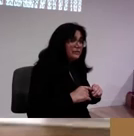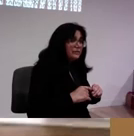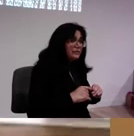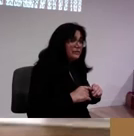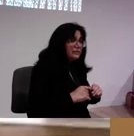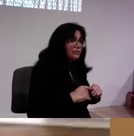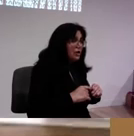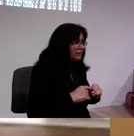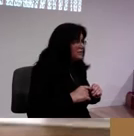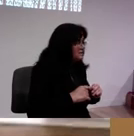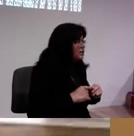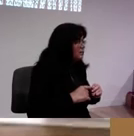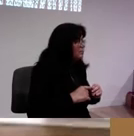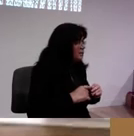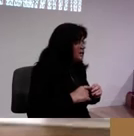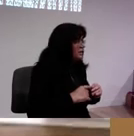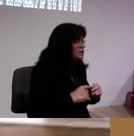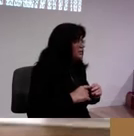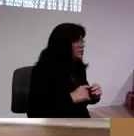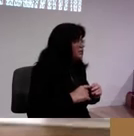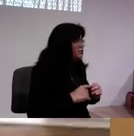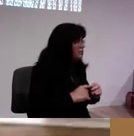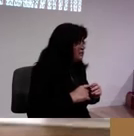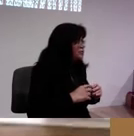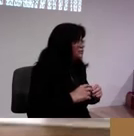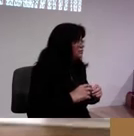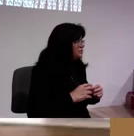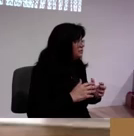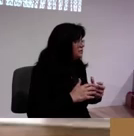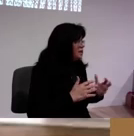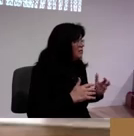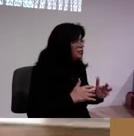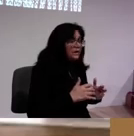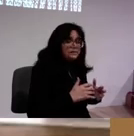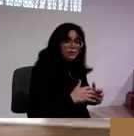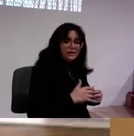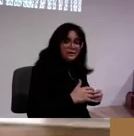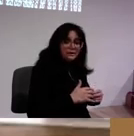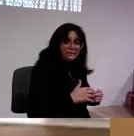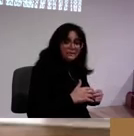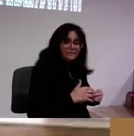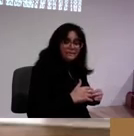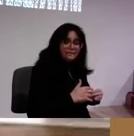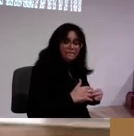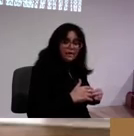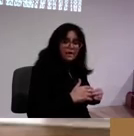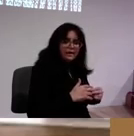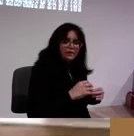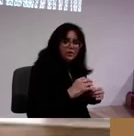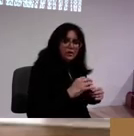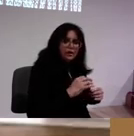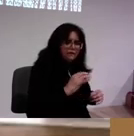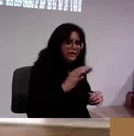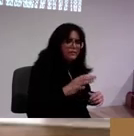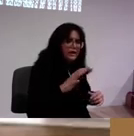them, I think it's about empowering their voices and their ways of being.